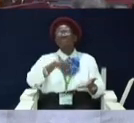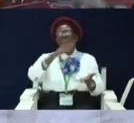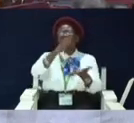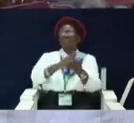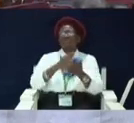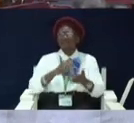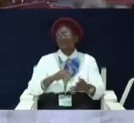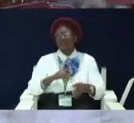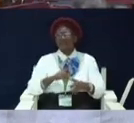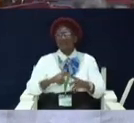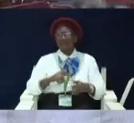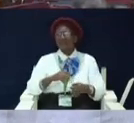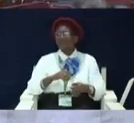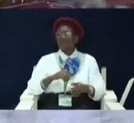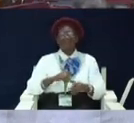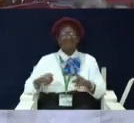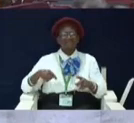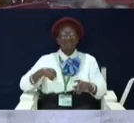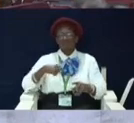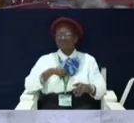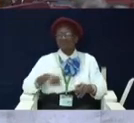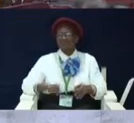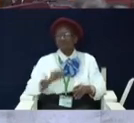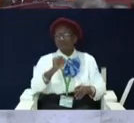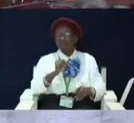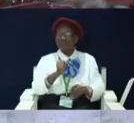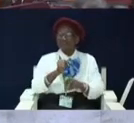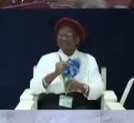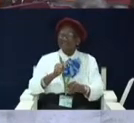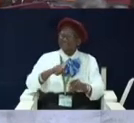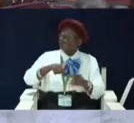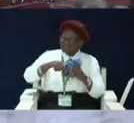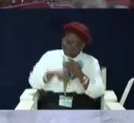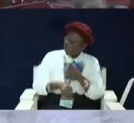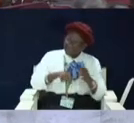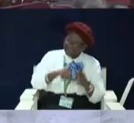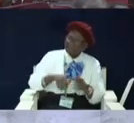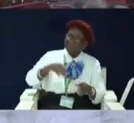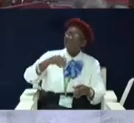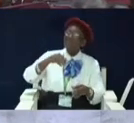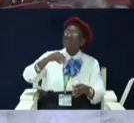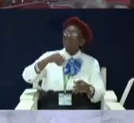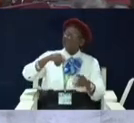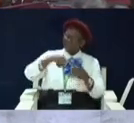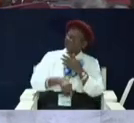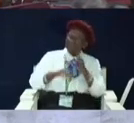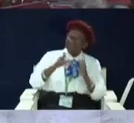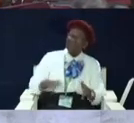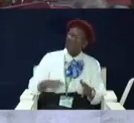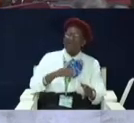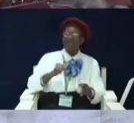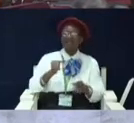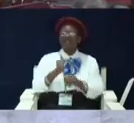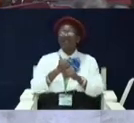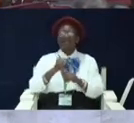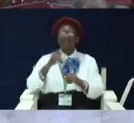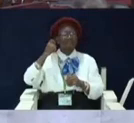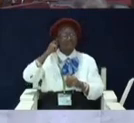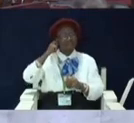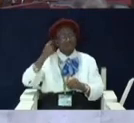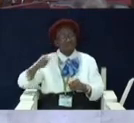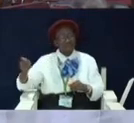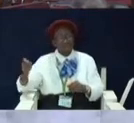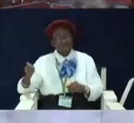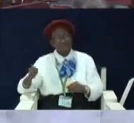That we should dig deeper and get to gold. We dig deeper, we get